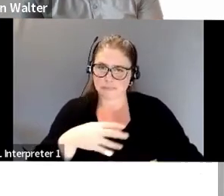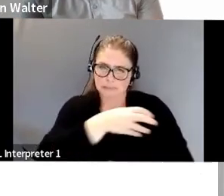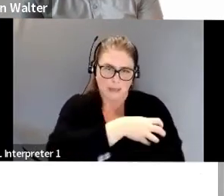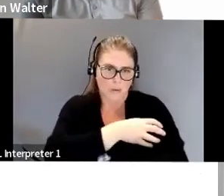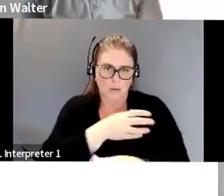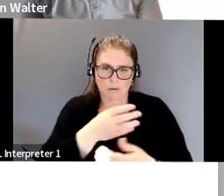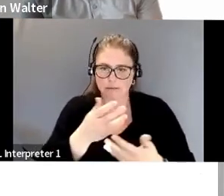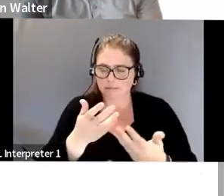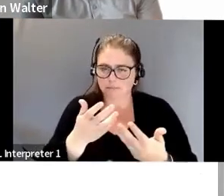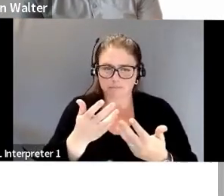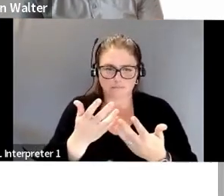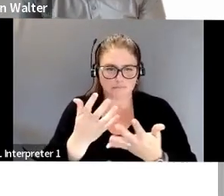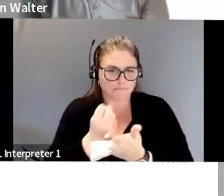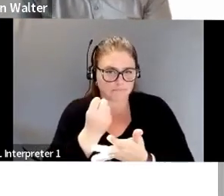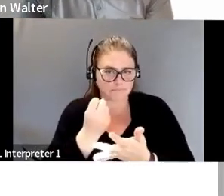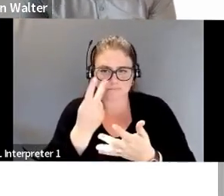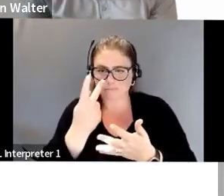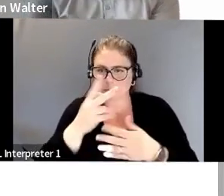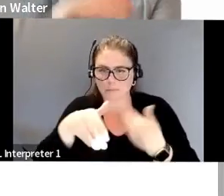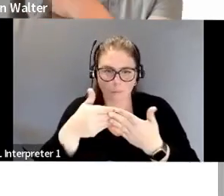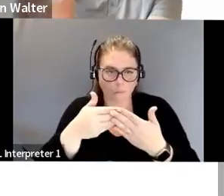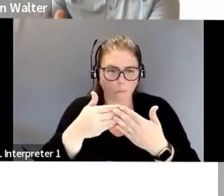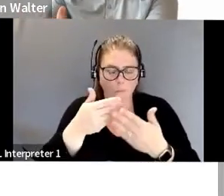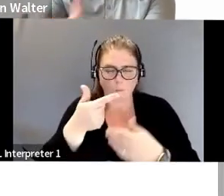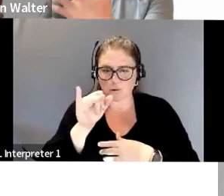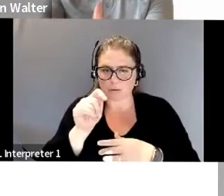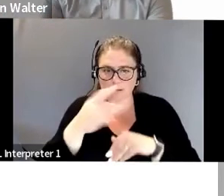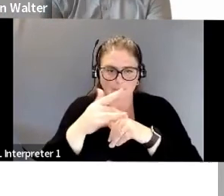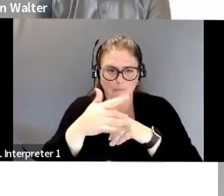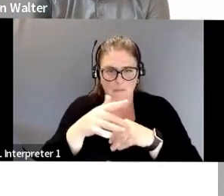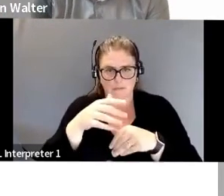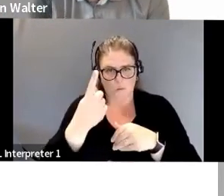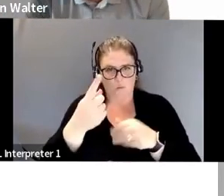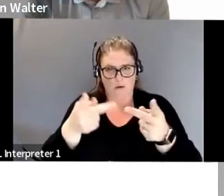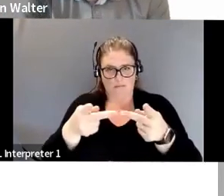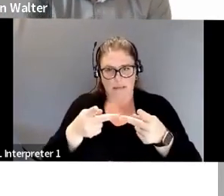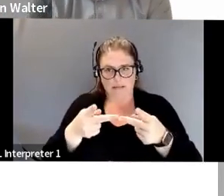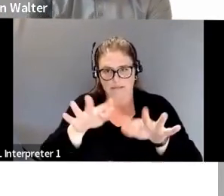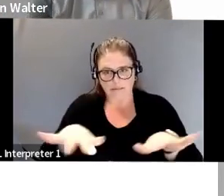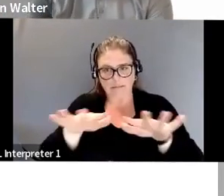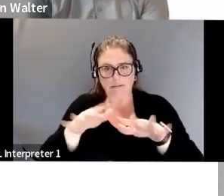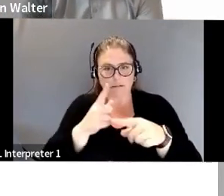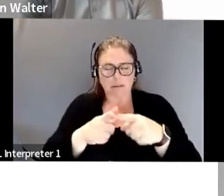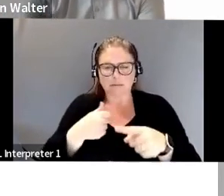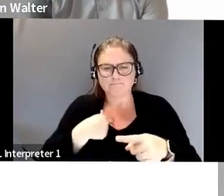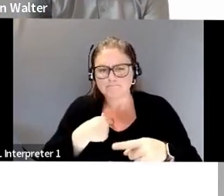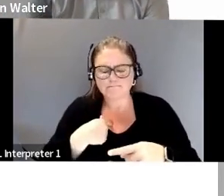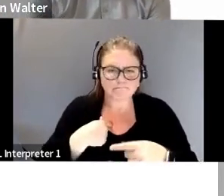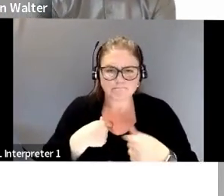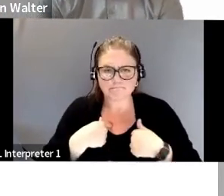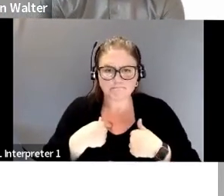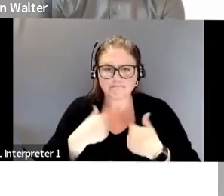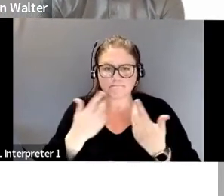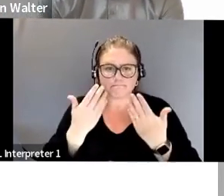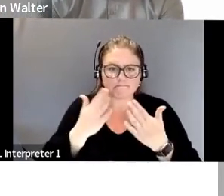leverage to find these opportunities and apply to these opportunities. And then, of course, access the support that you need if you can't apply or you